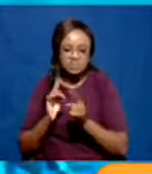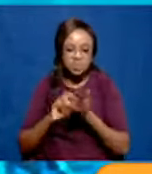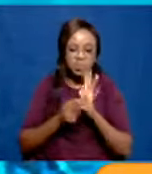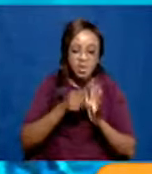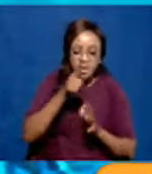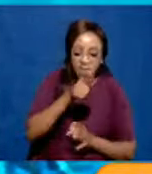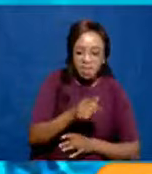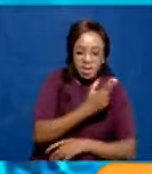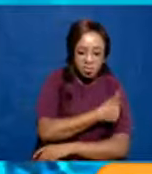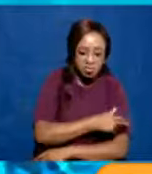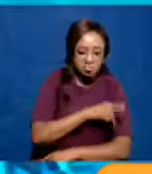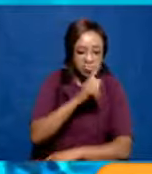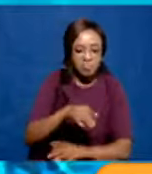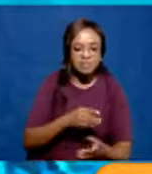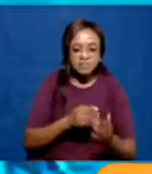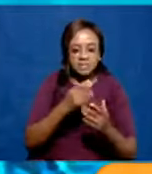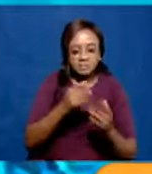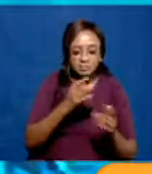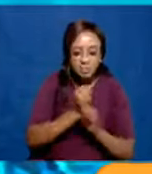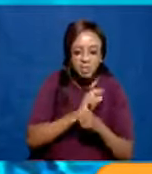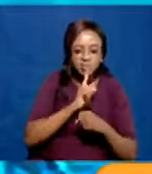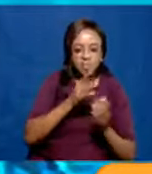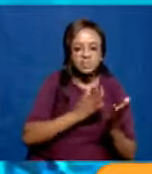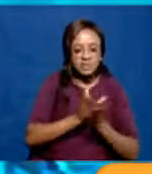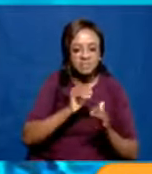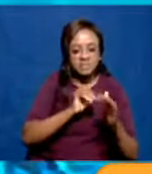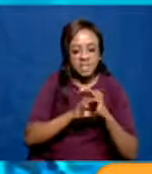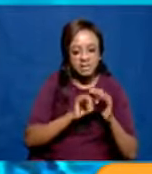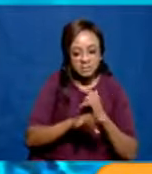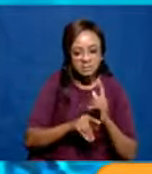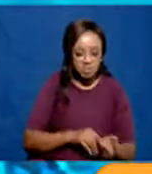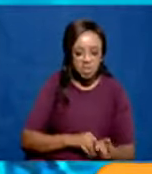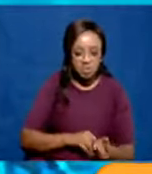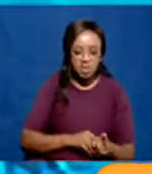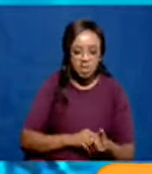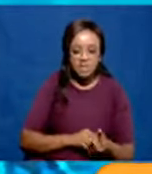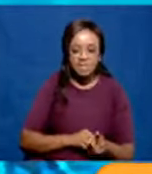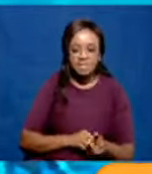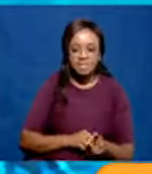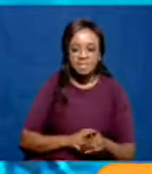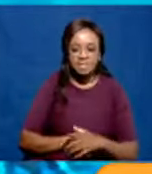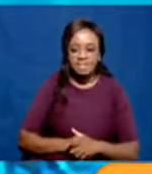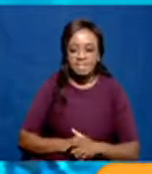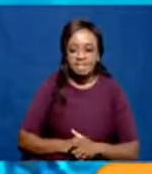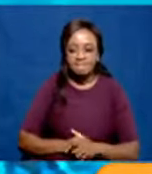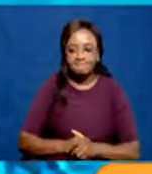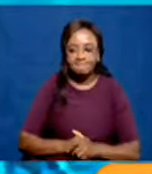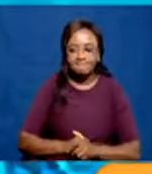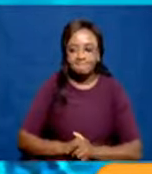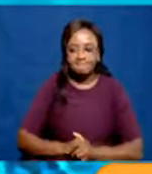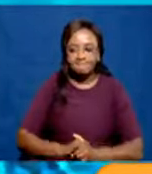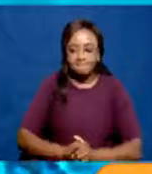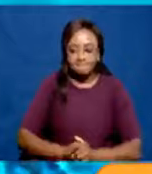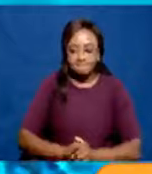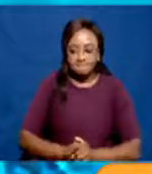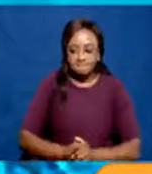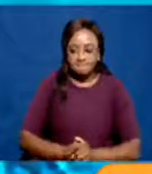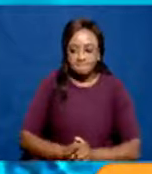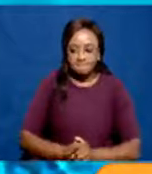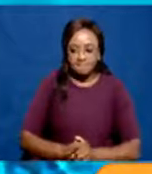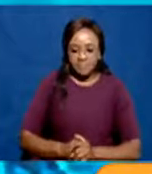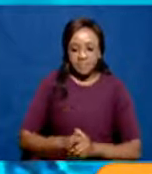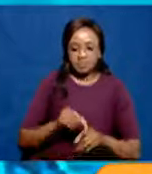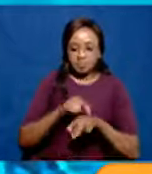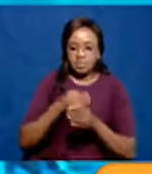our board, we have got representation from the Council of Governors and the CEC Health Caucus. Then secondly, once we inject those funds